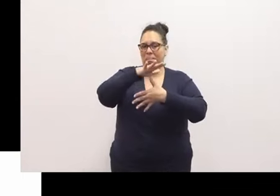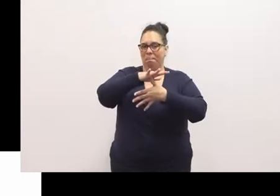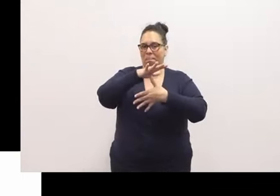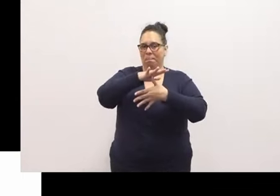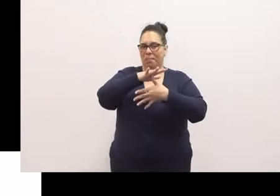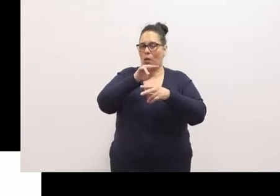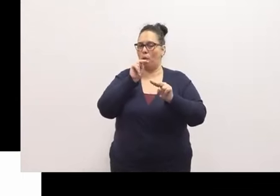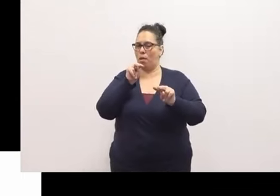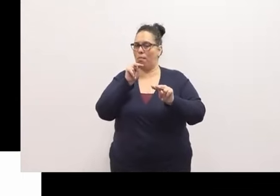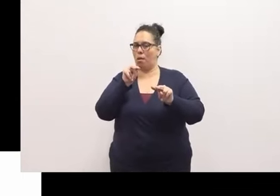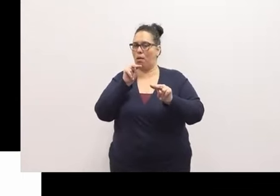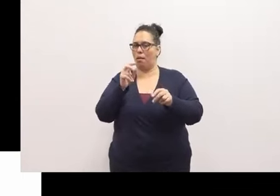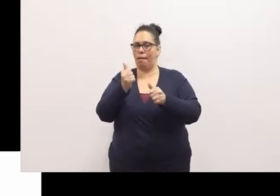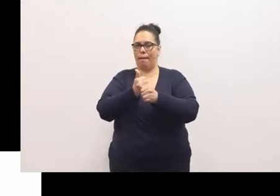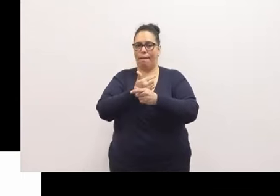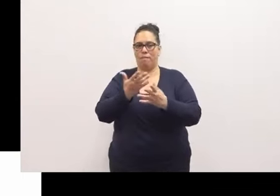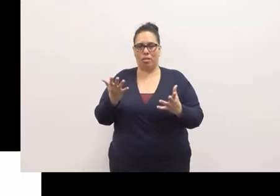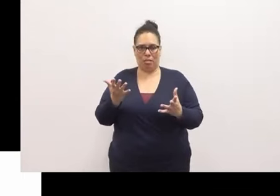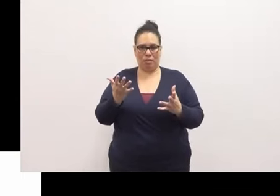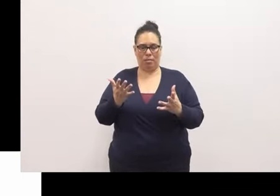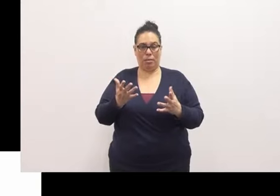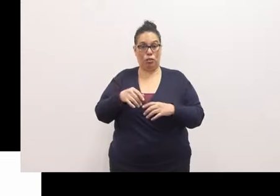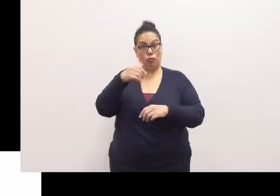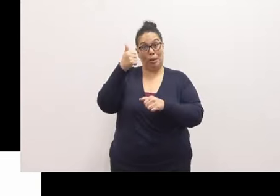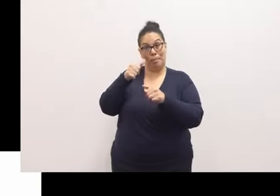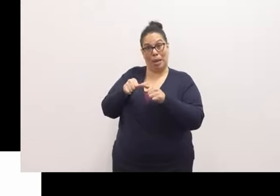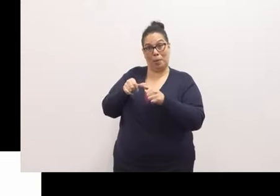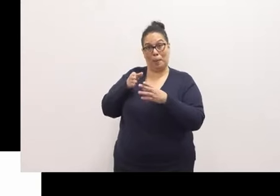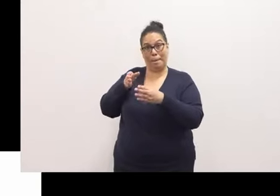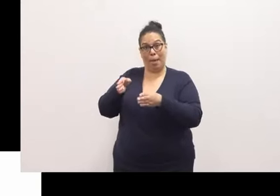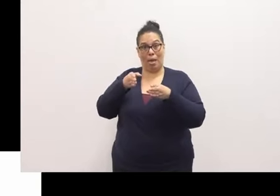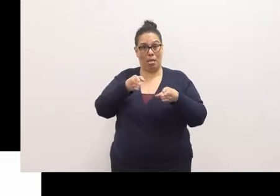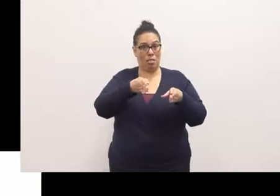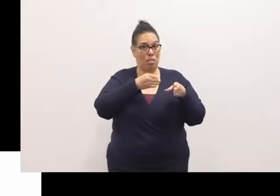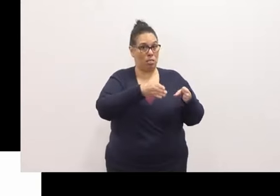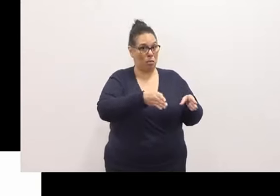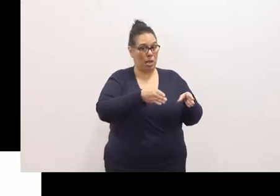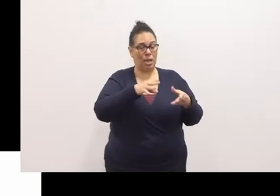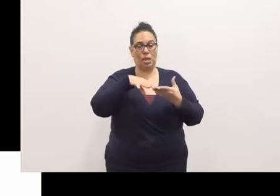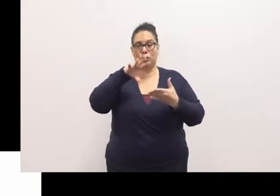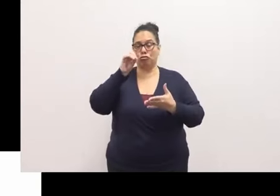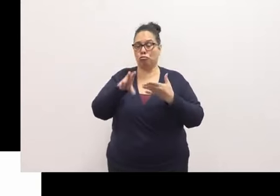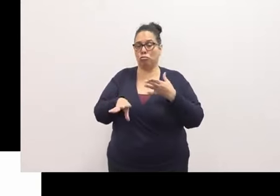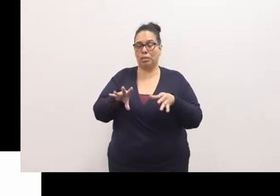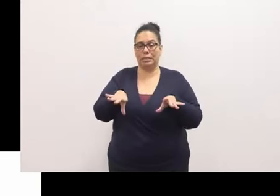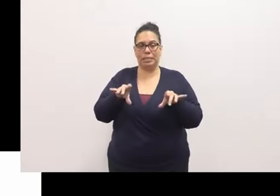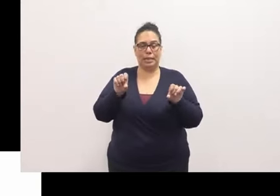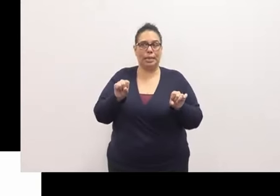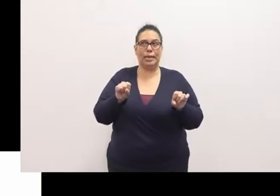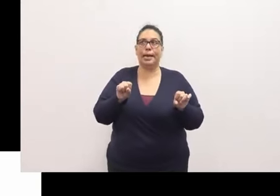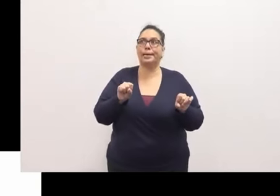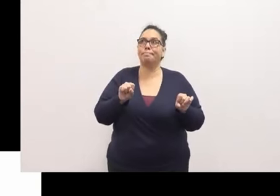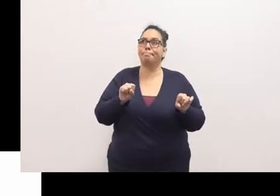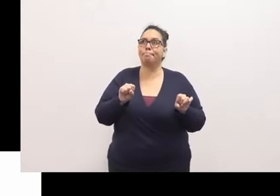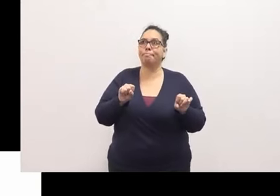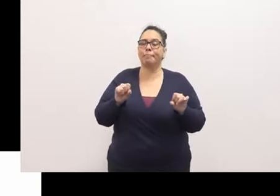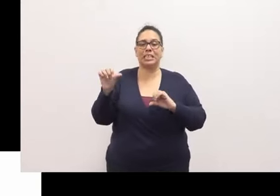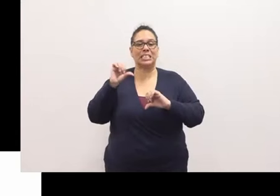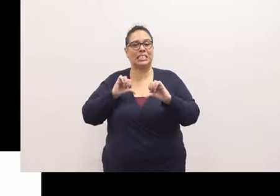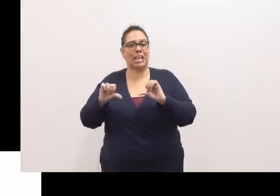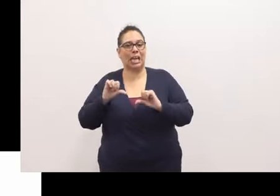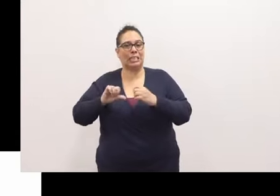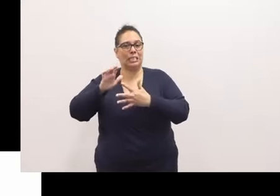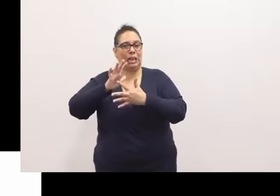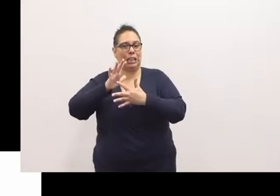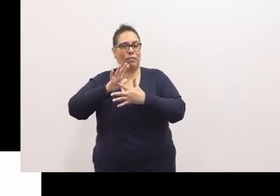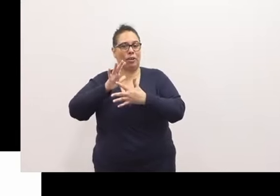keep in mind that pathways at different high schools, students may take, for example, we're looking at science in 11th